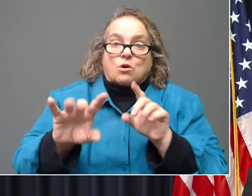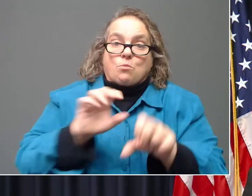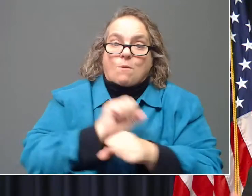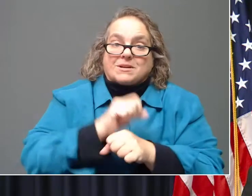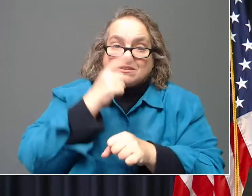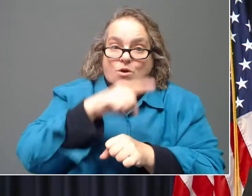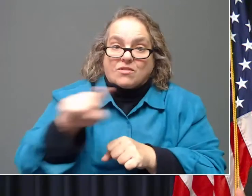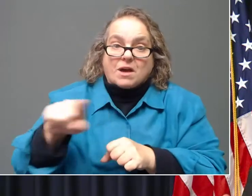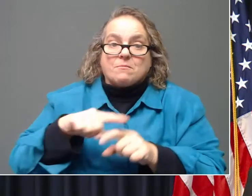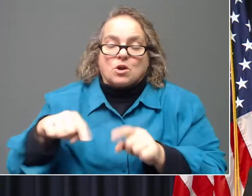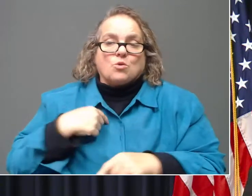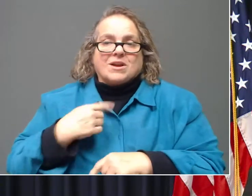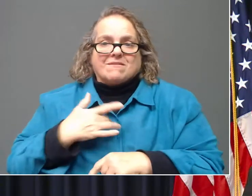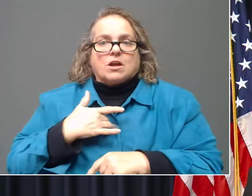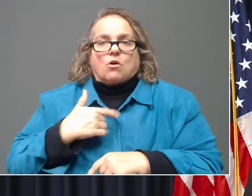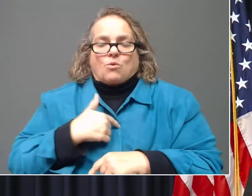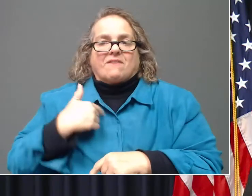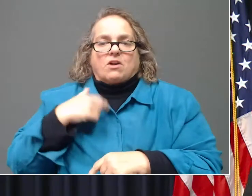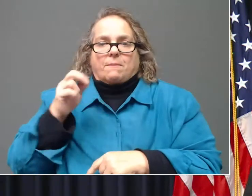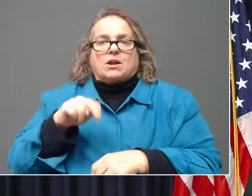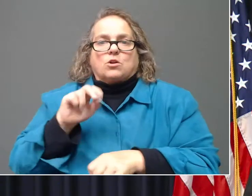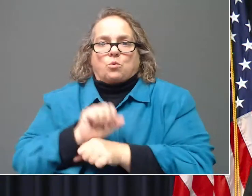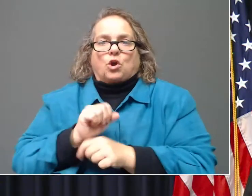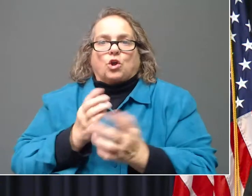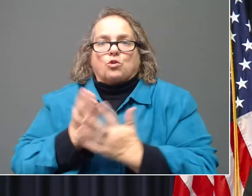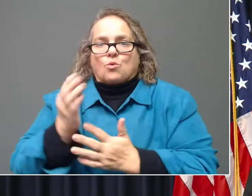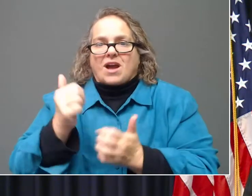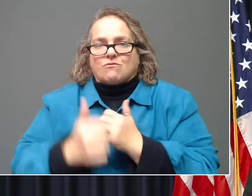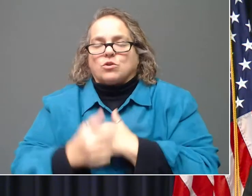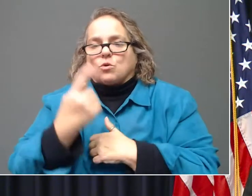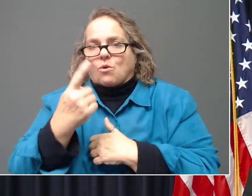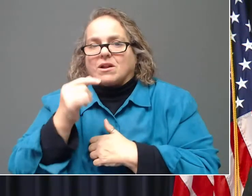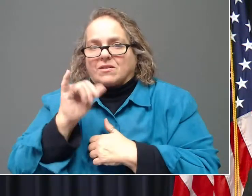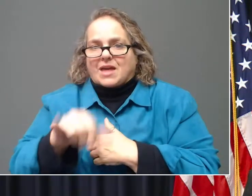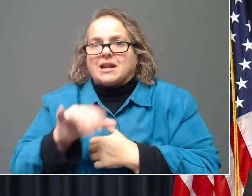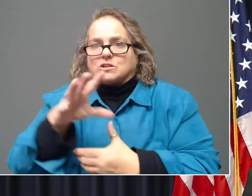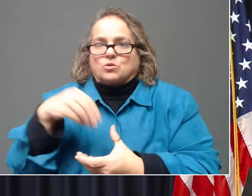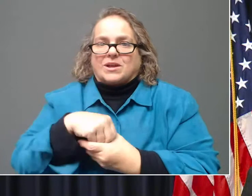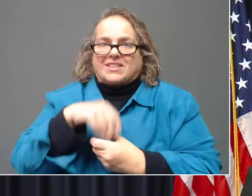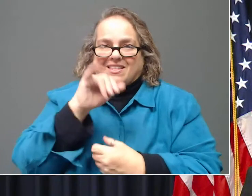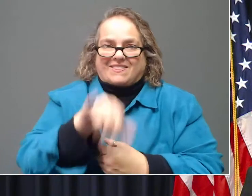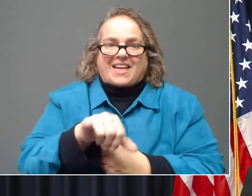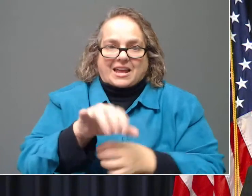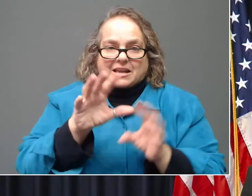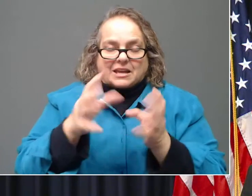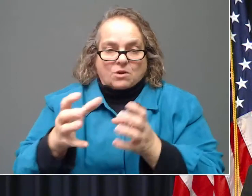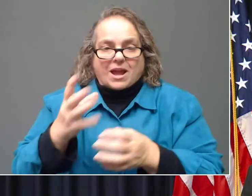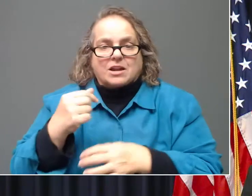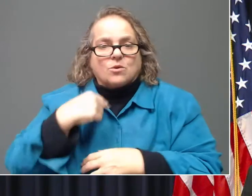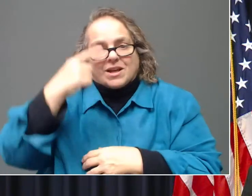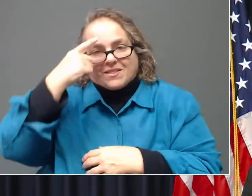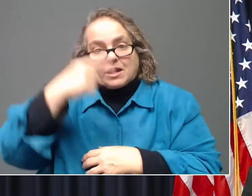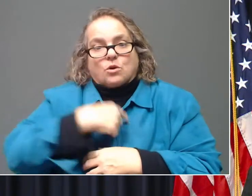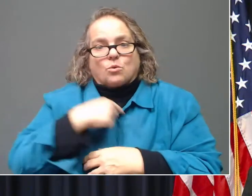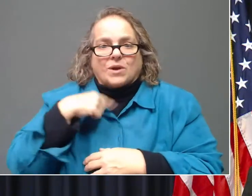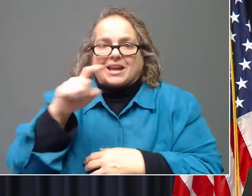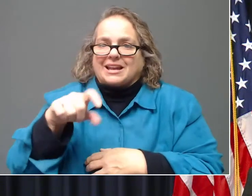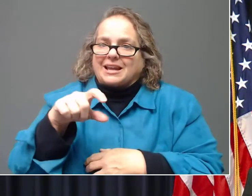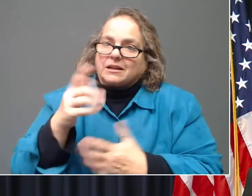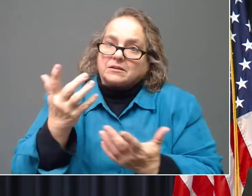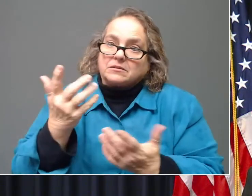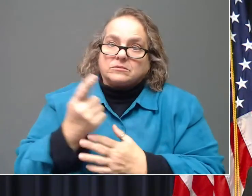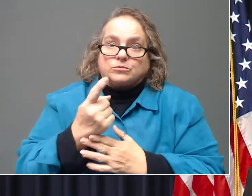we've been working through everybody that falls within it. And we think we need at least a couple weeks, given